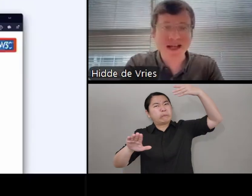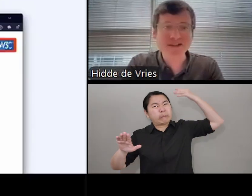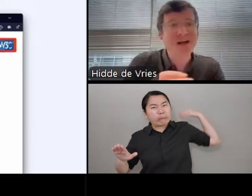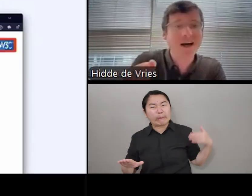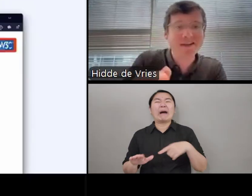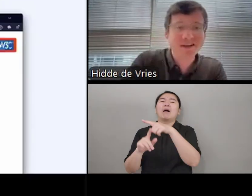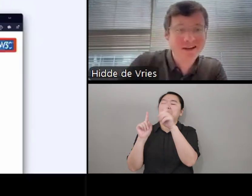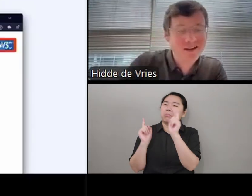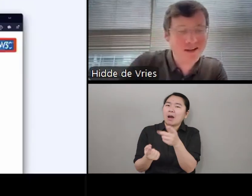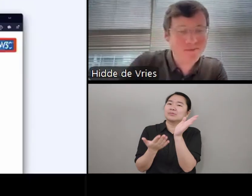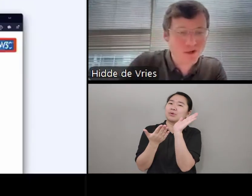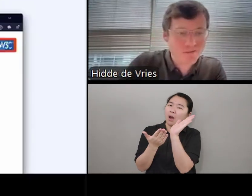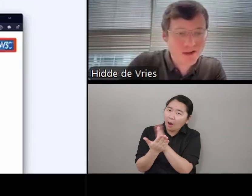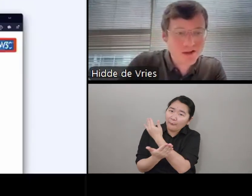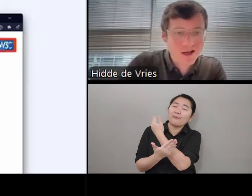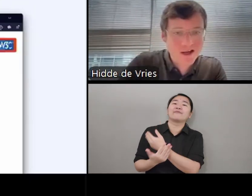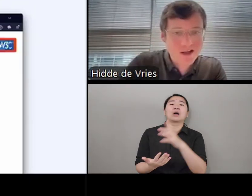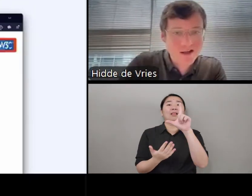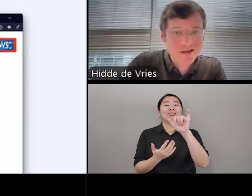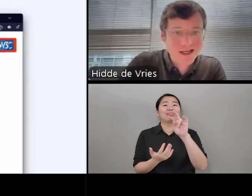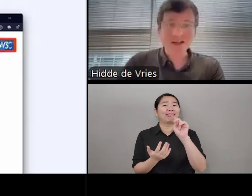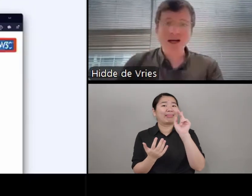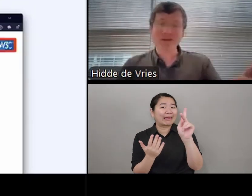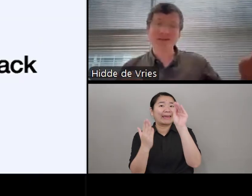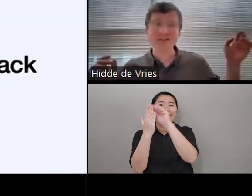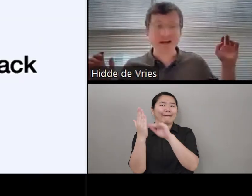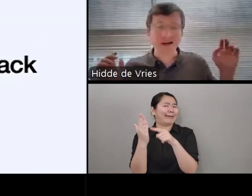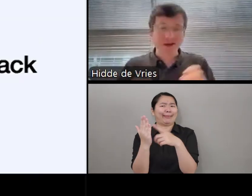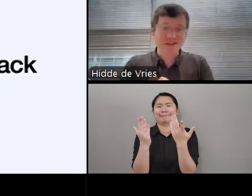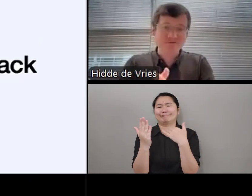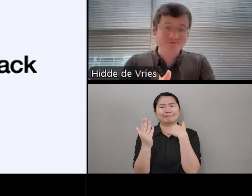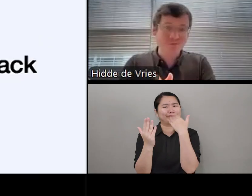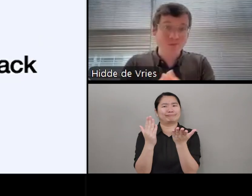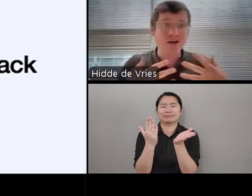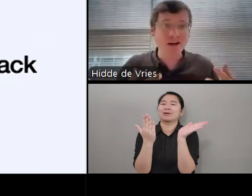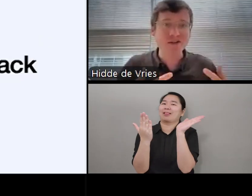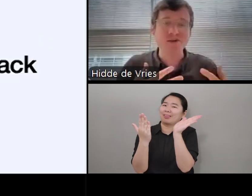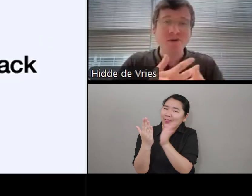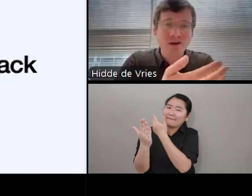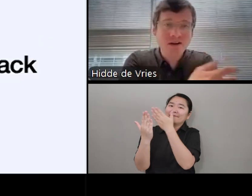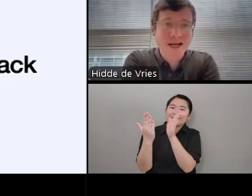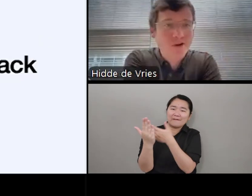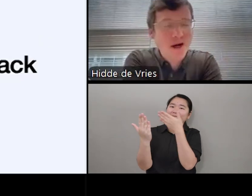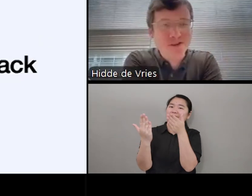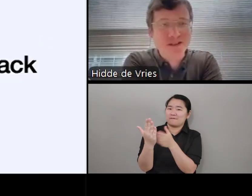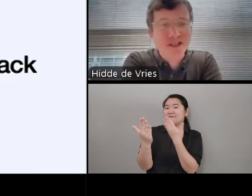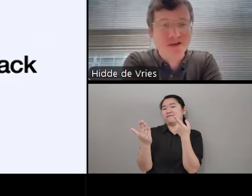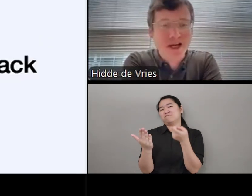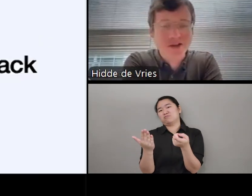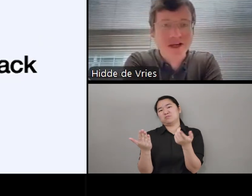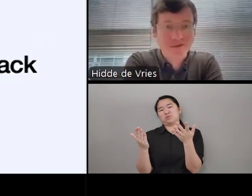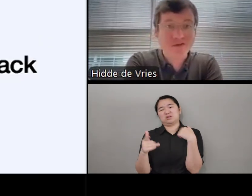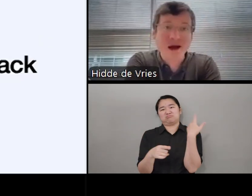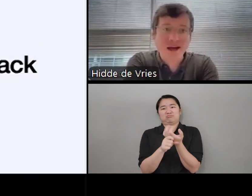links had died in between. Next slide, please, because I'm really here to tell you about this so